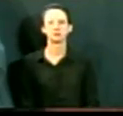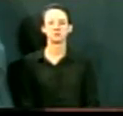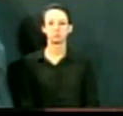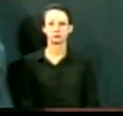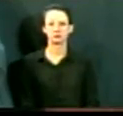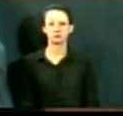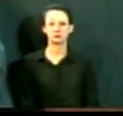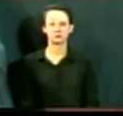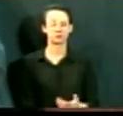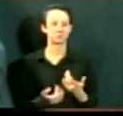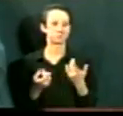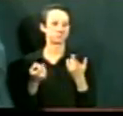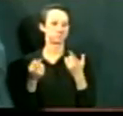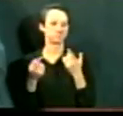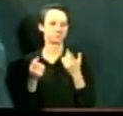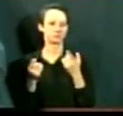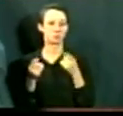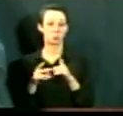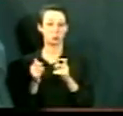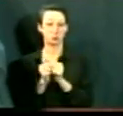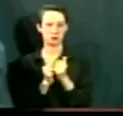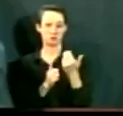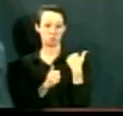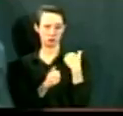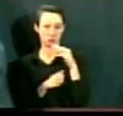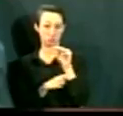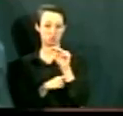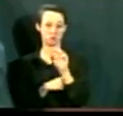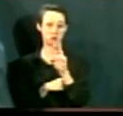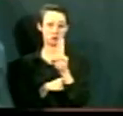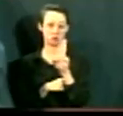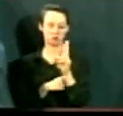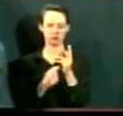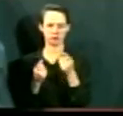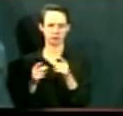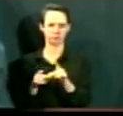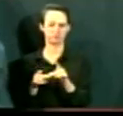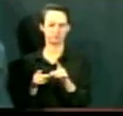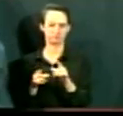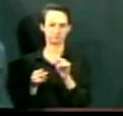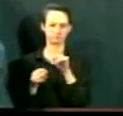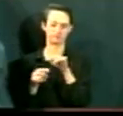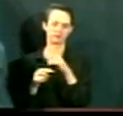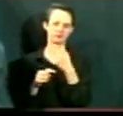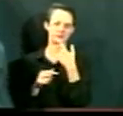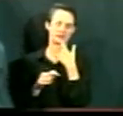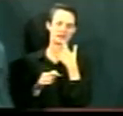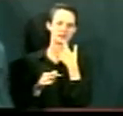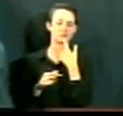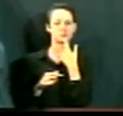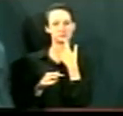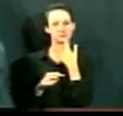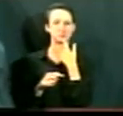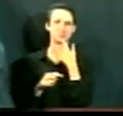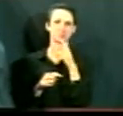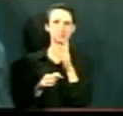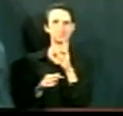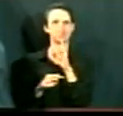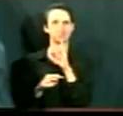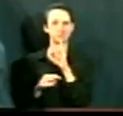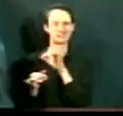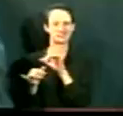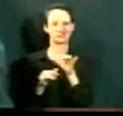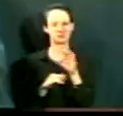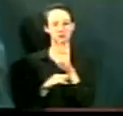And the way it turned out with the previous MOU was that although it said essentially the same thing as far as